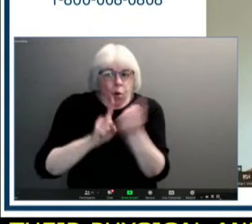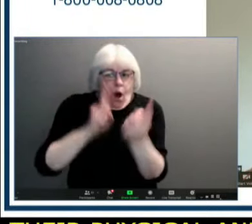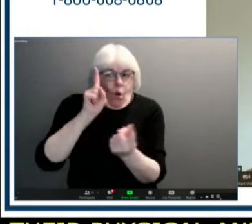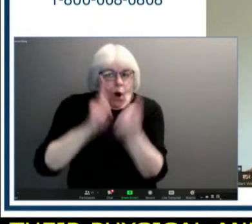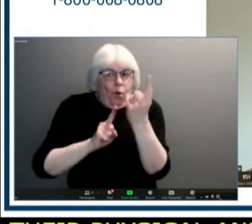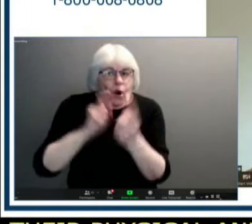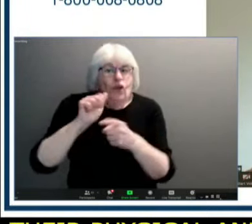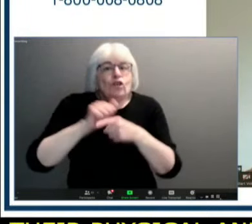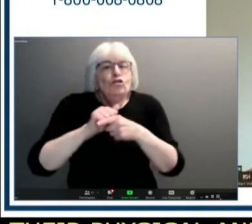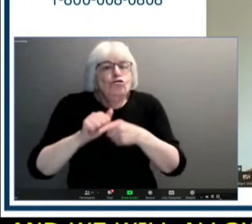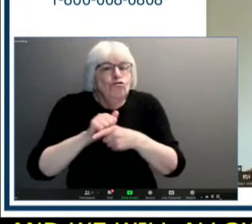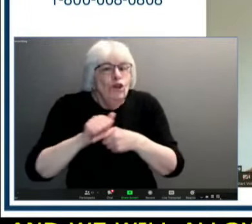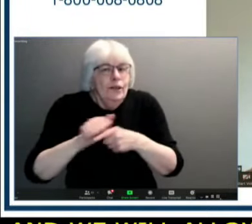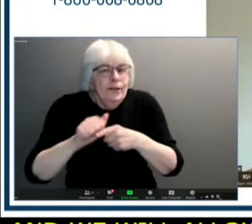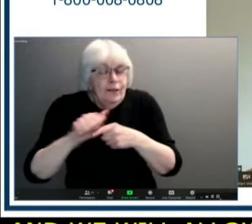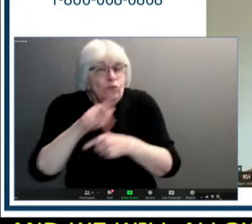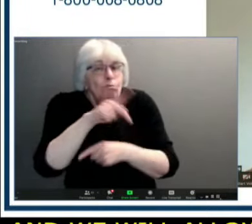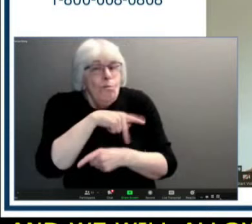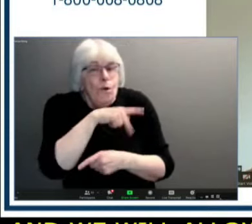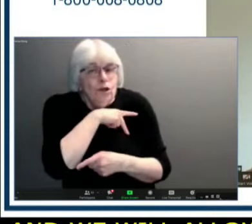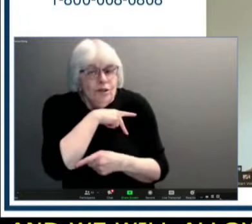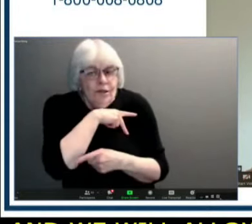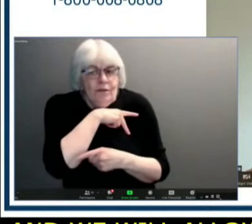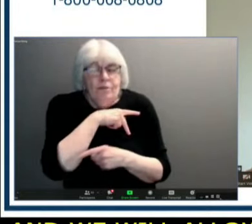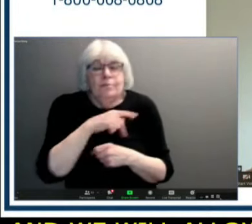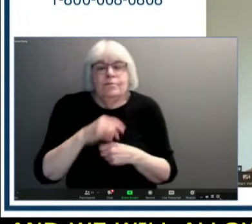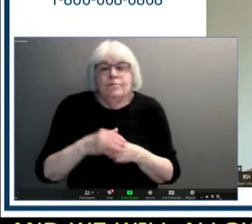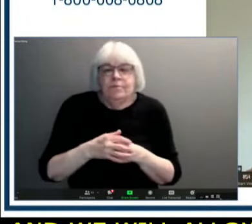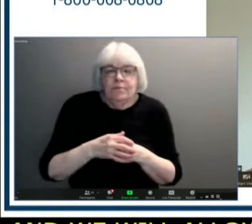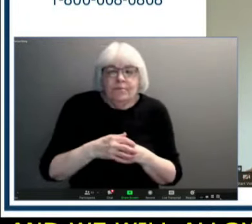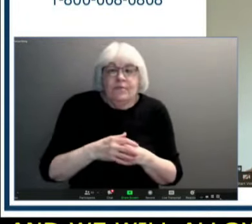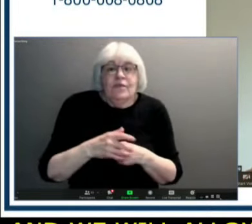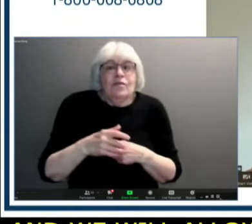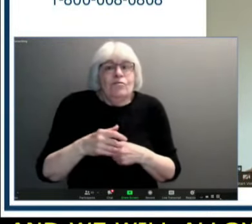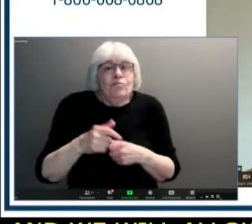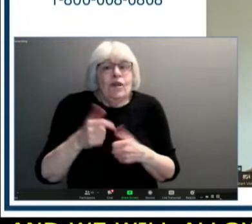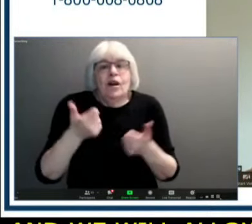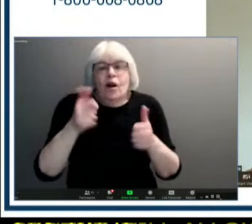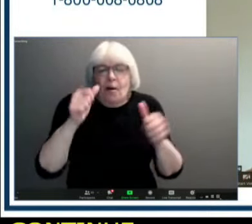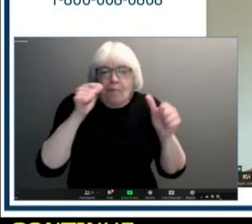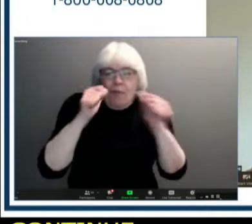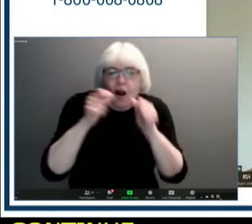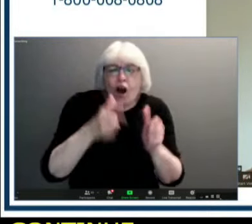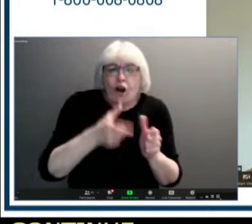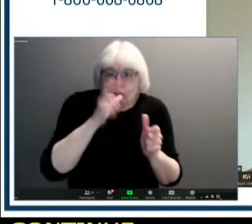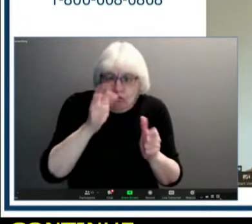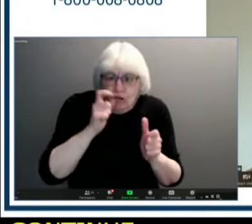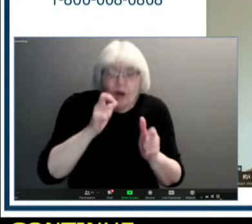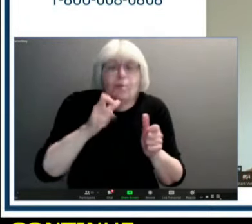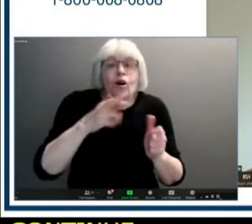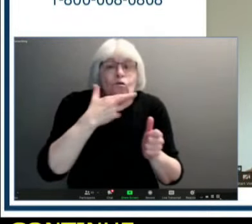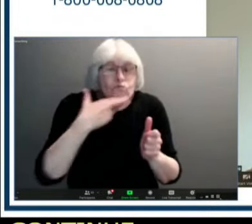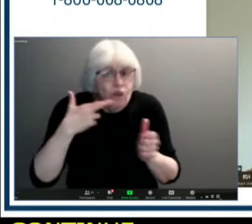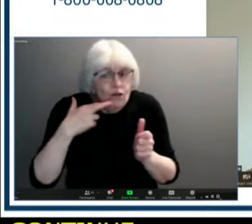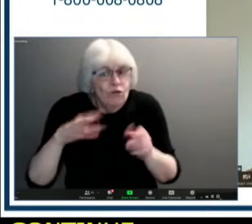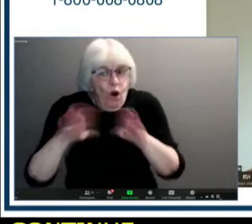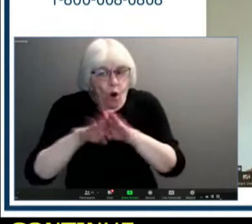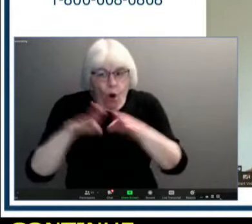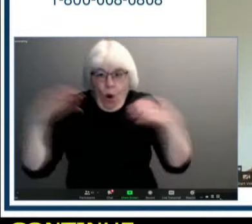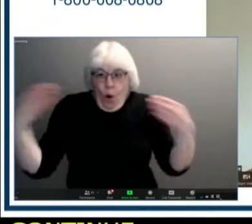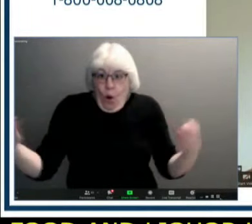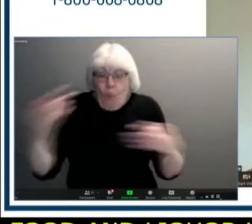Food and liquor license establishments can continue to operate, but at 50% capacity, and there needs to be